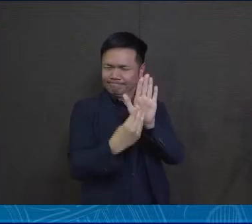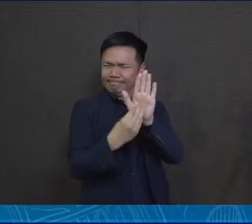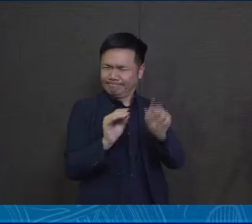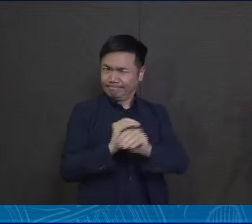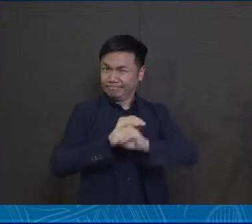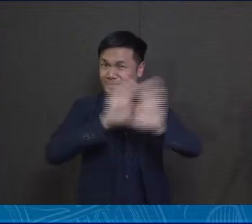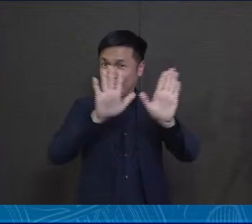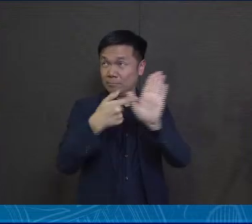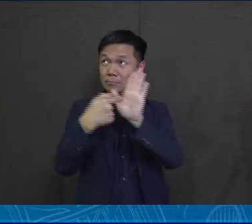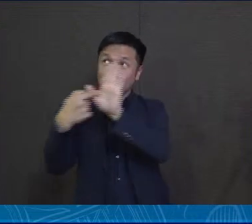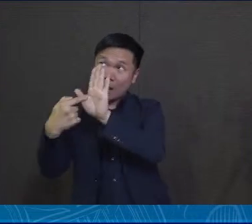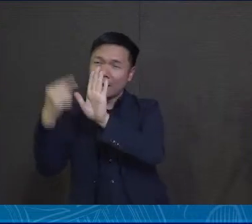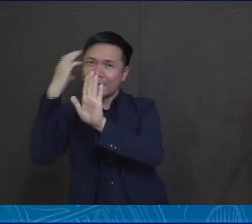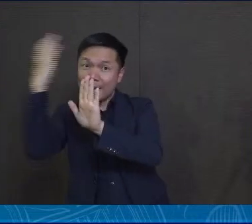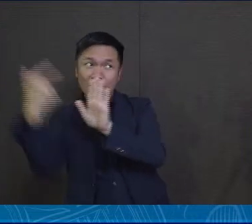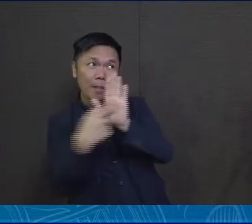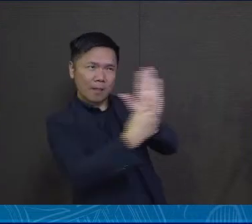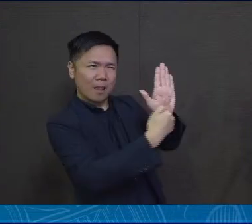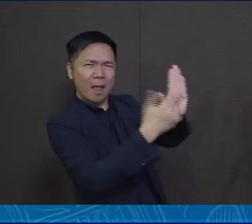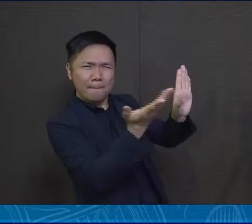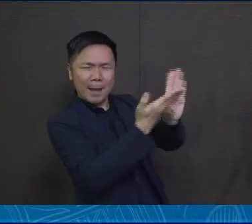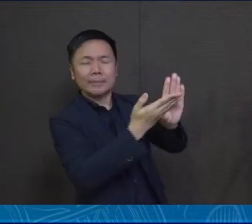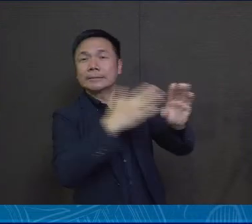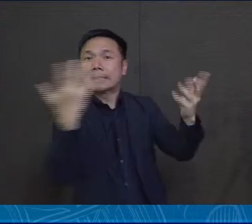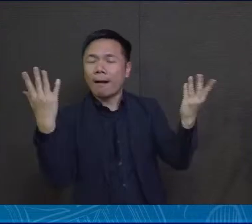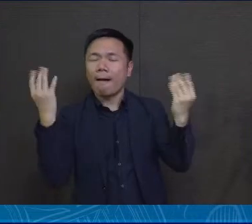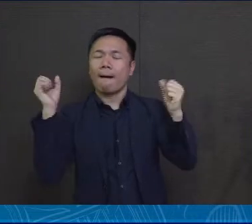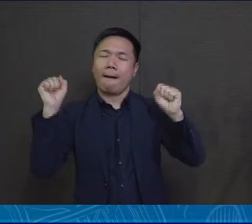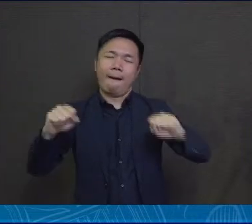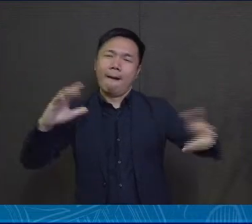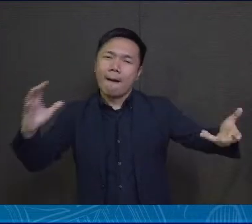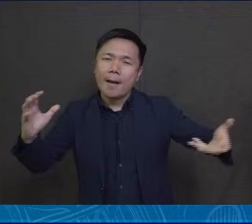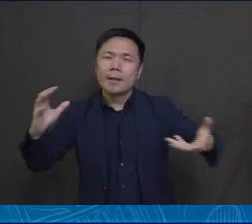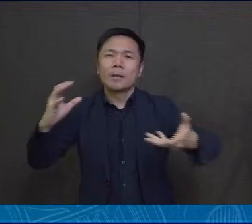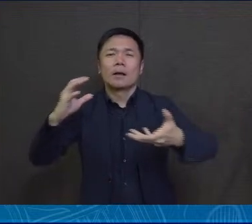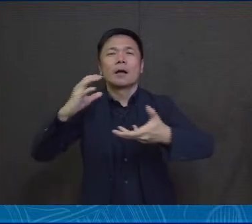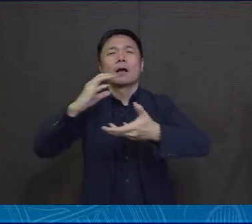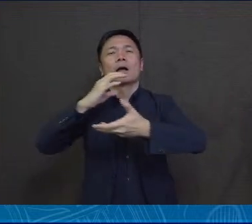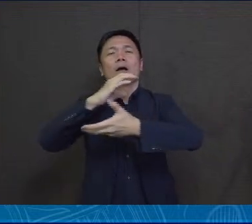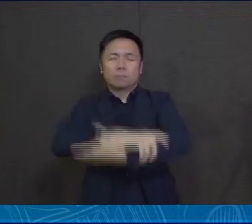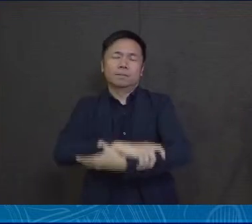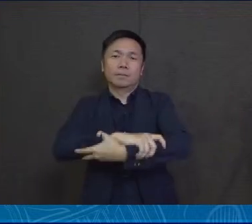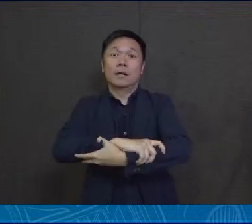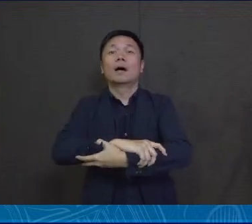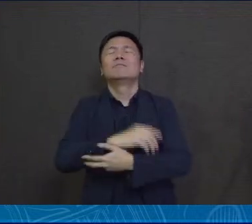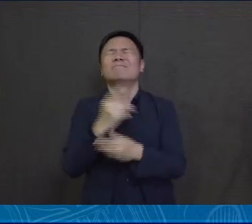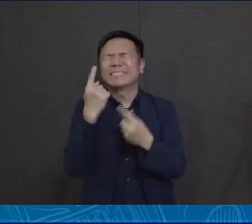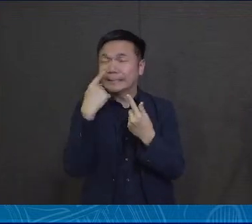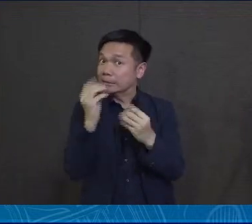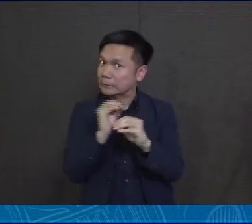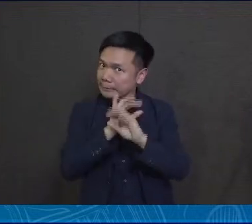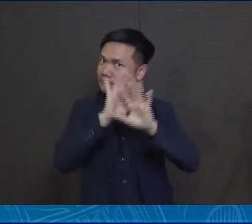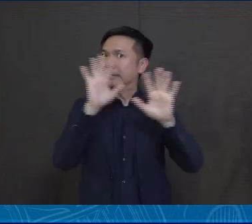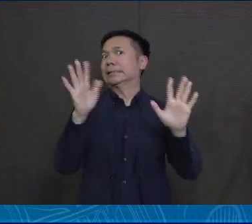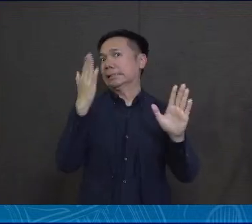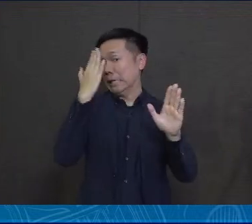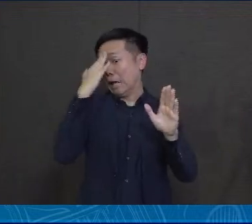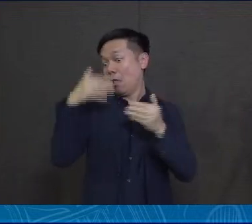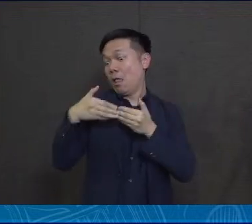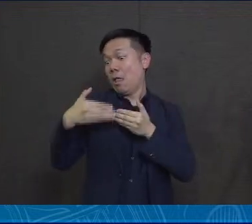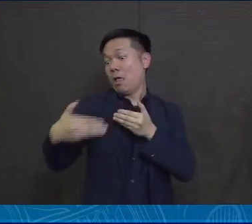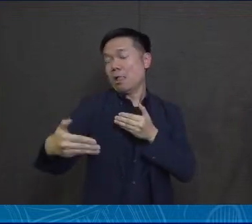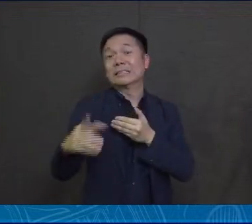to collaborate a little bit more closely so that they can more truly understand the full picture when it comes to disaster risk in itself.